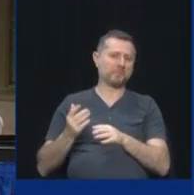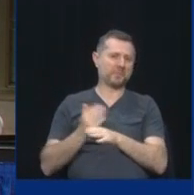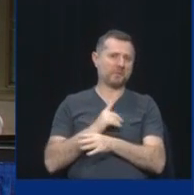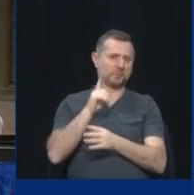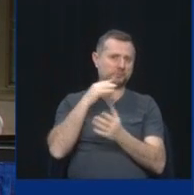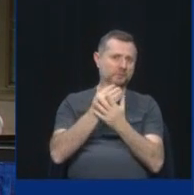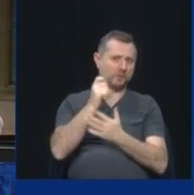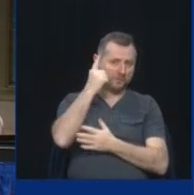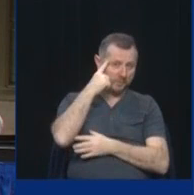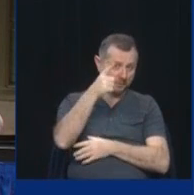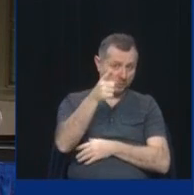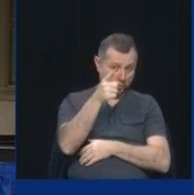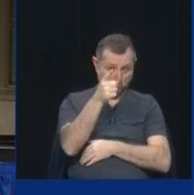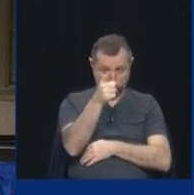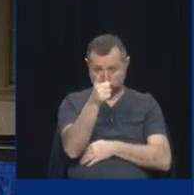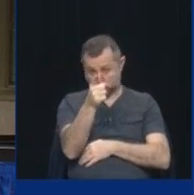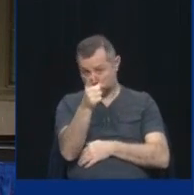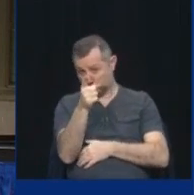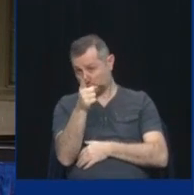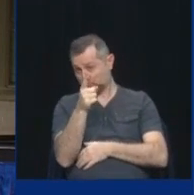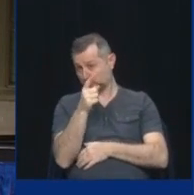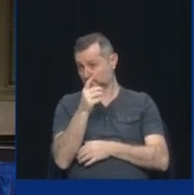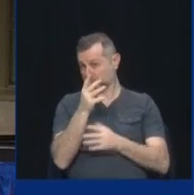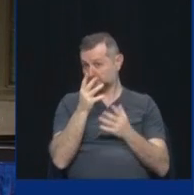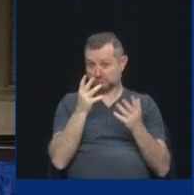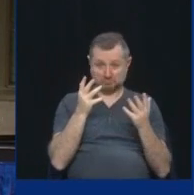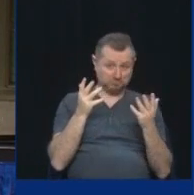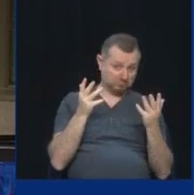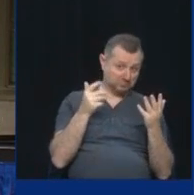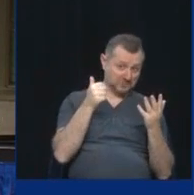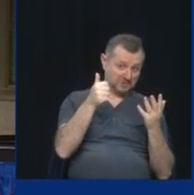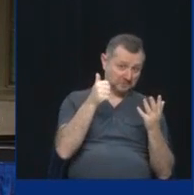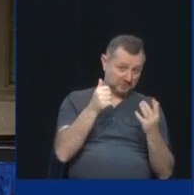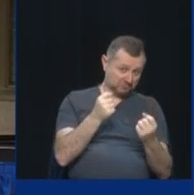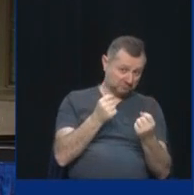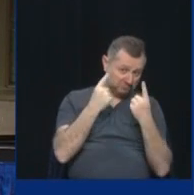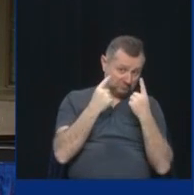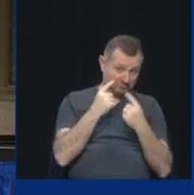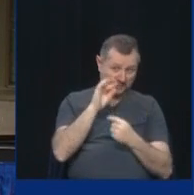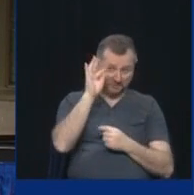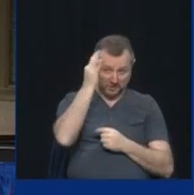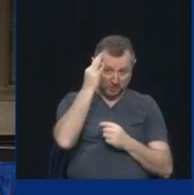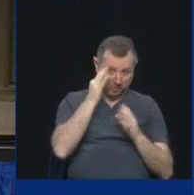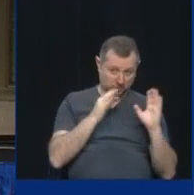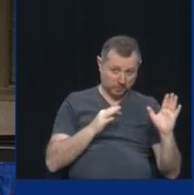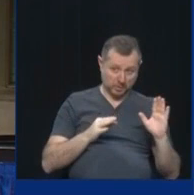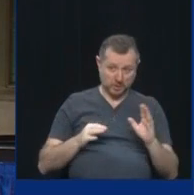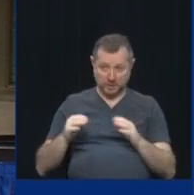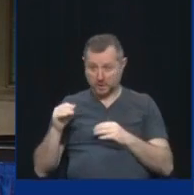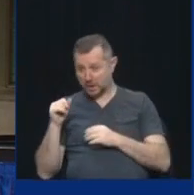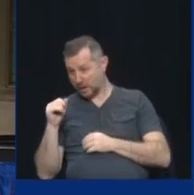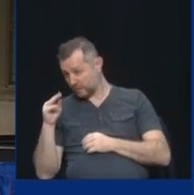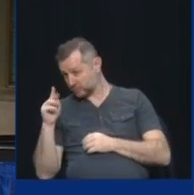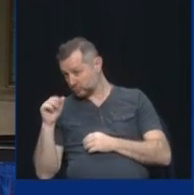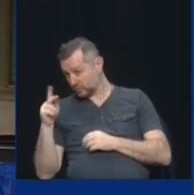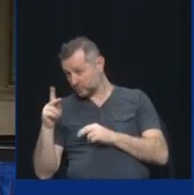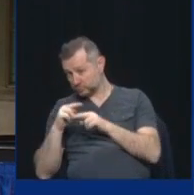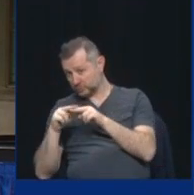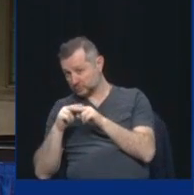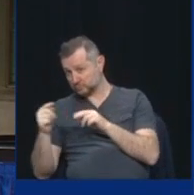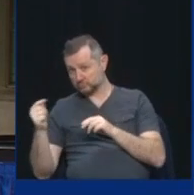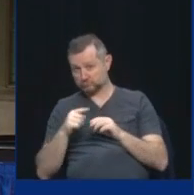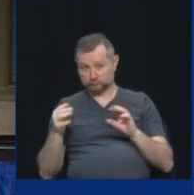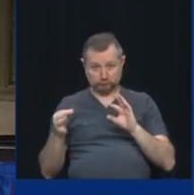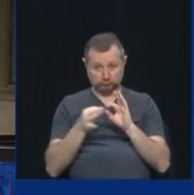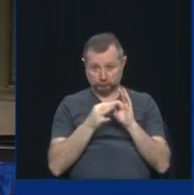to insisting to the Fed's Amtrak Port Authority that Gateway, which is $30